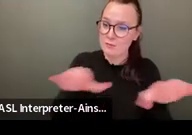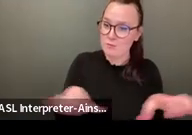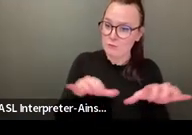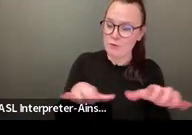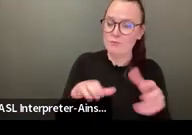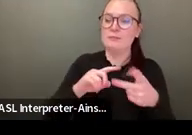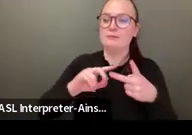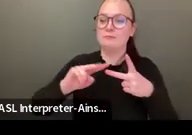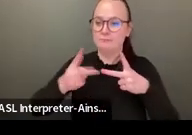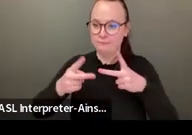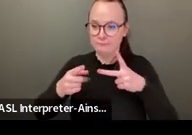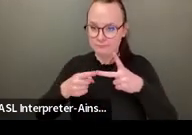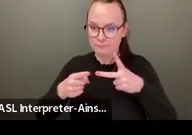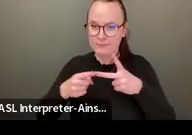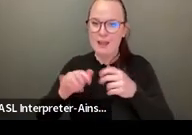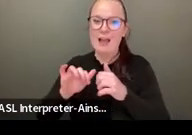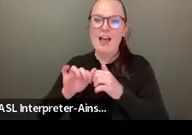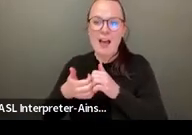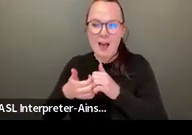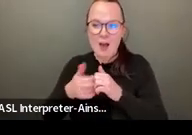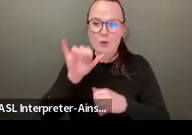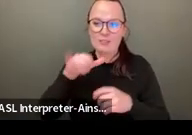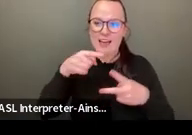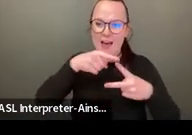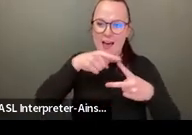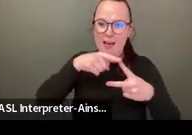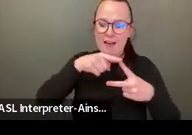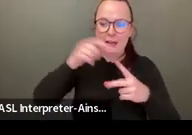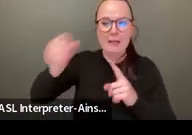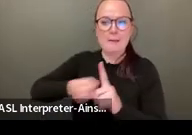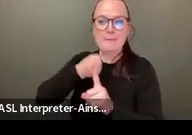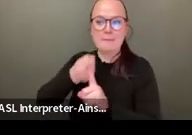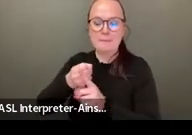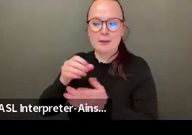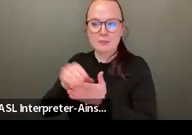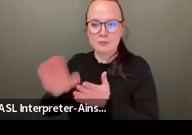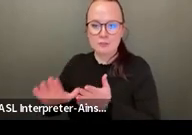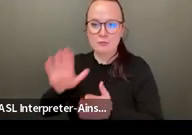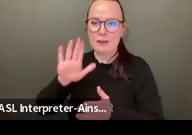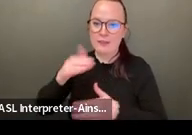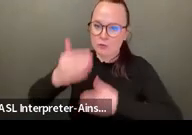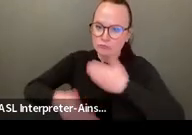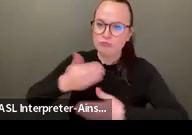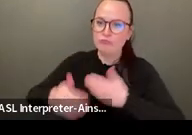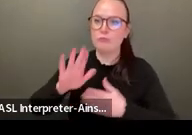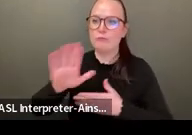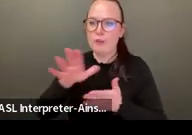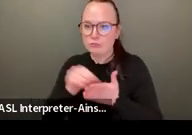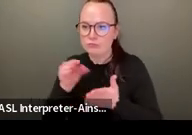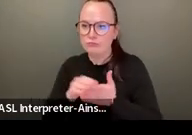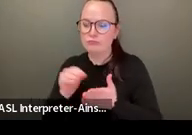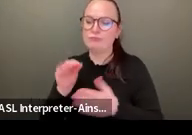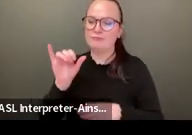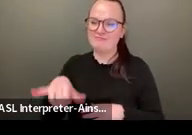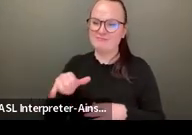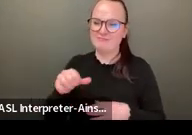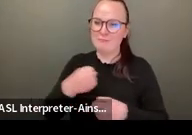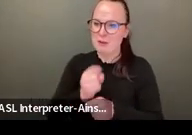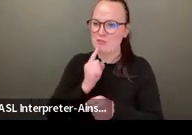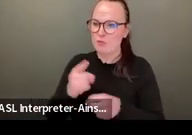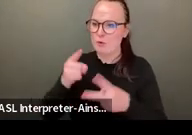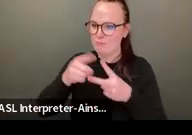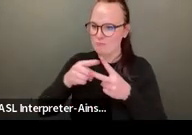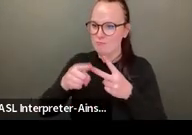that gap affect the child's involvement and progress in the general ed curriculum? So just make sure you have two parts there.